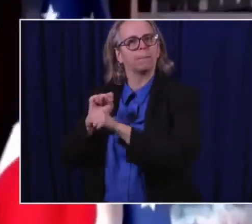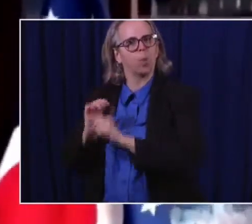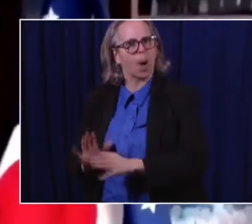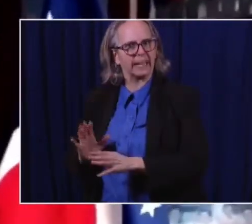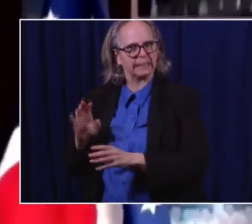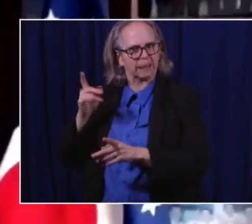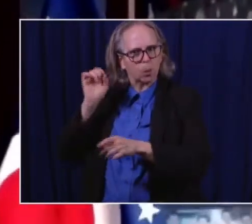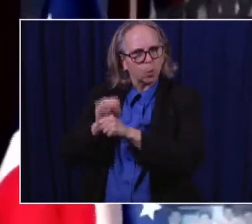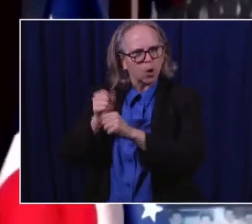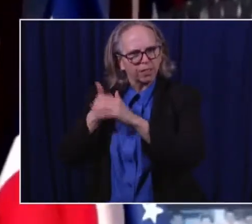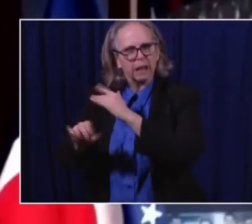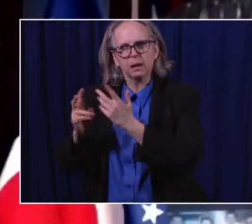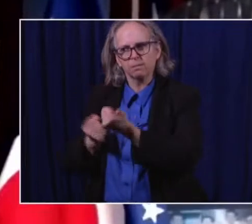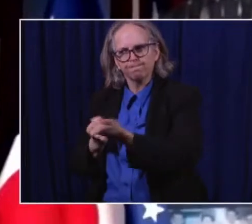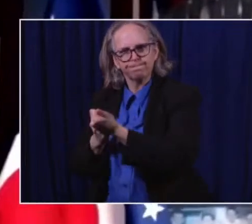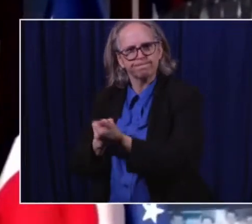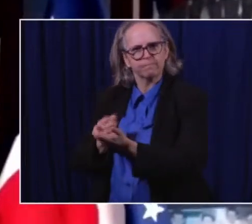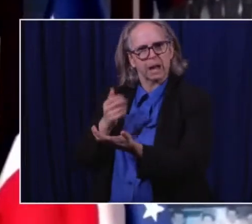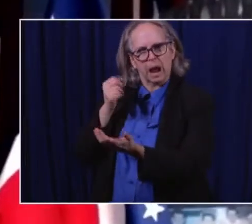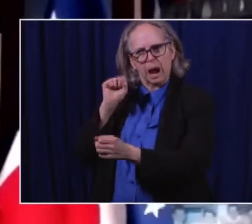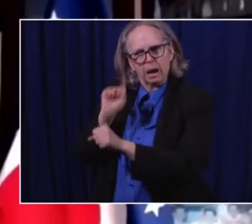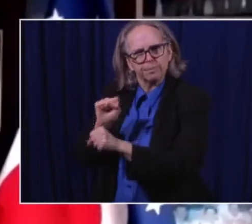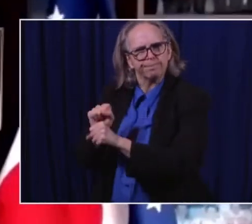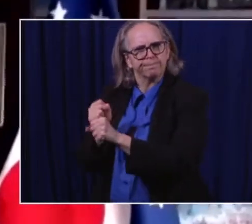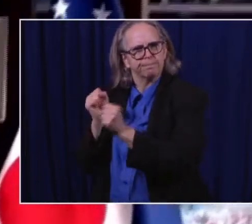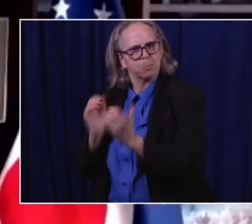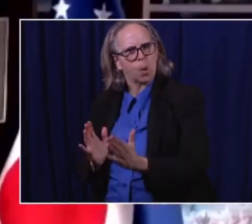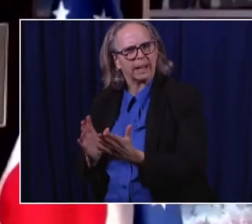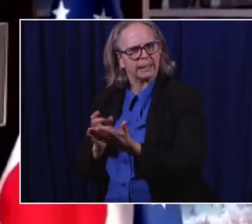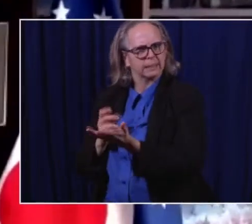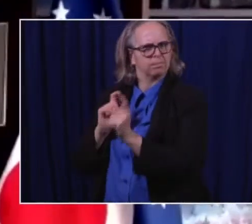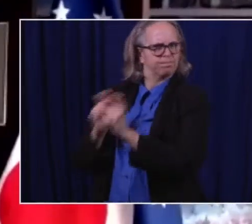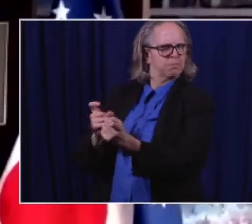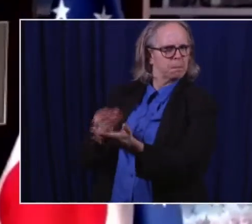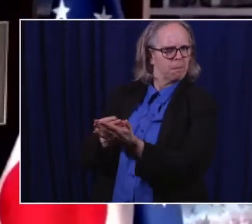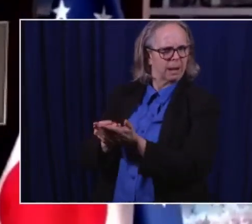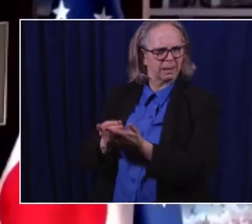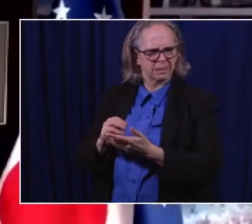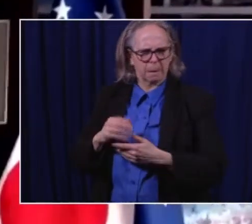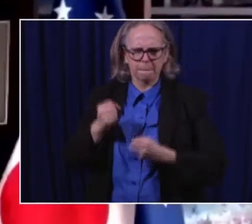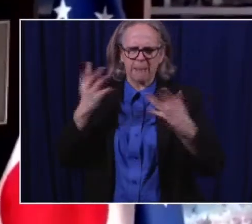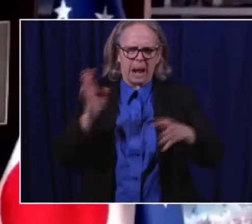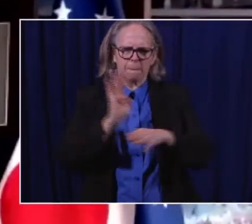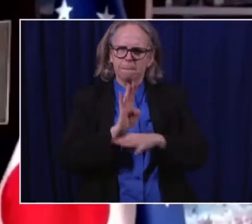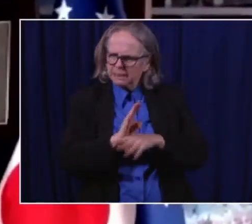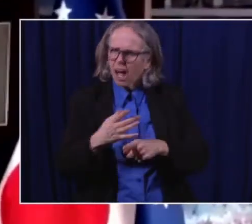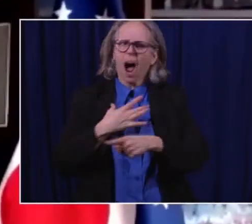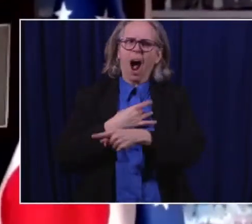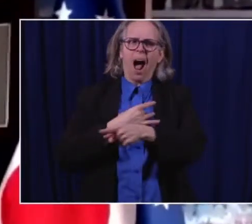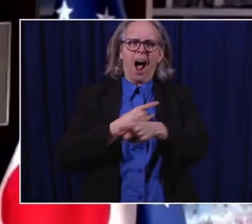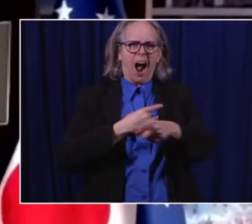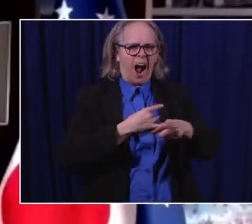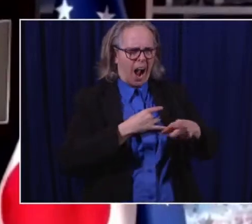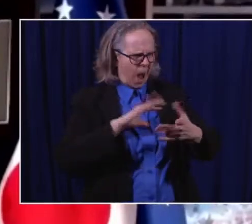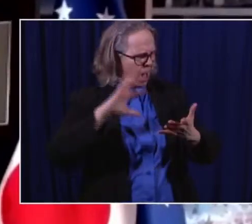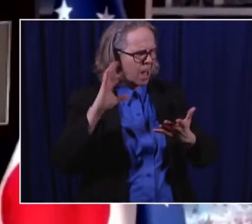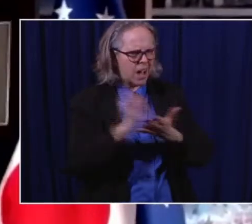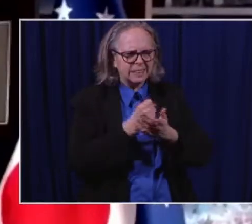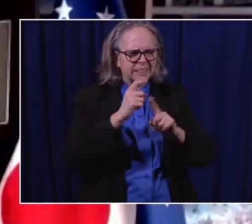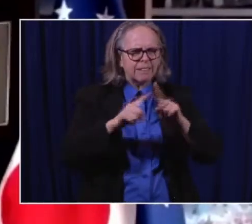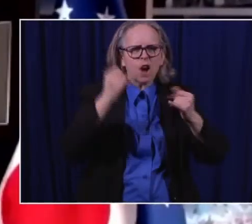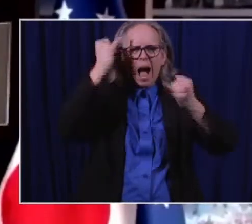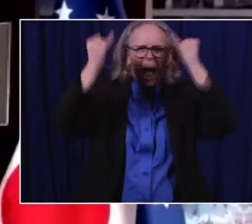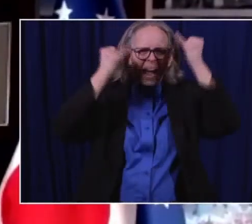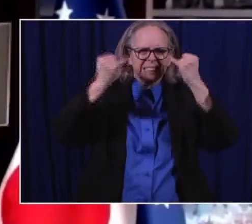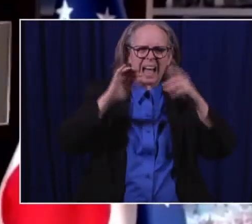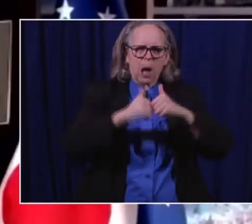things for their employees, to look out for them, to help them during difficult times, because they want to keep them. They want to